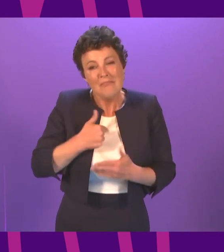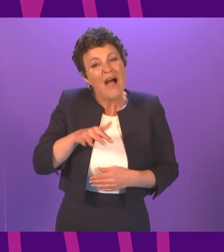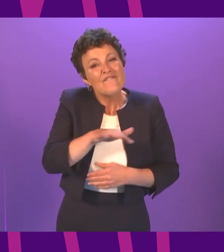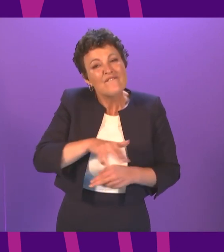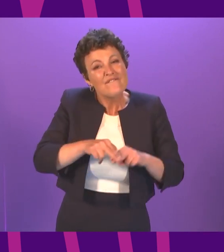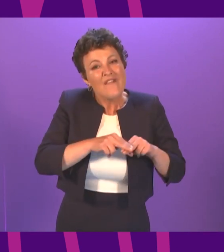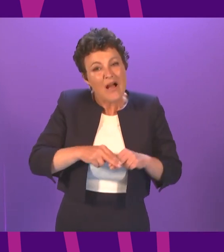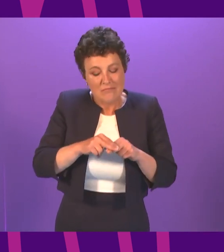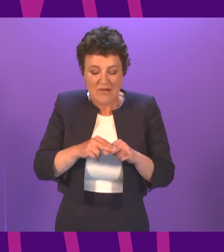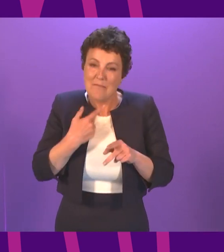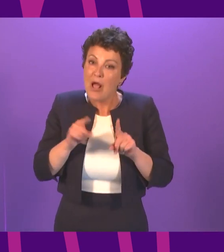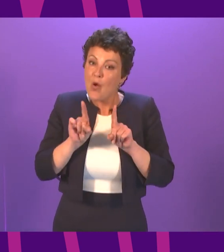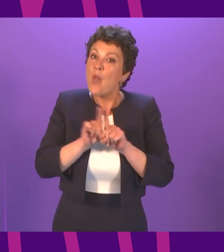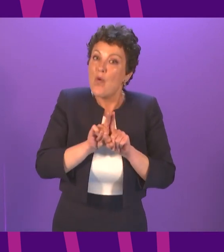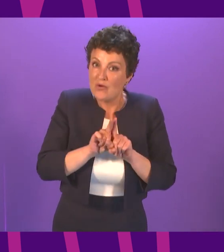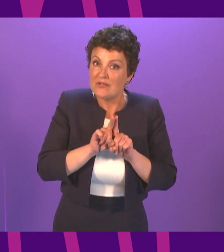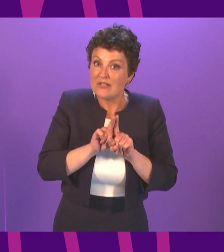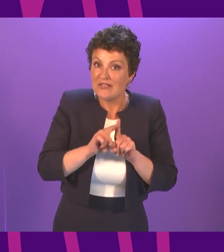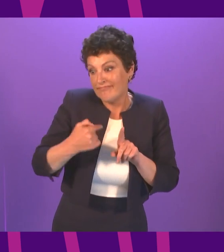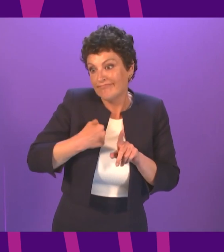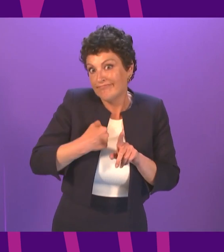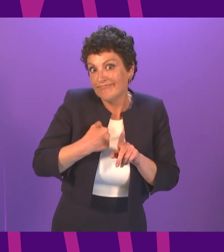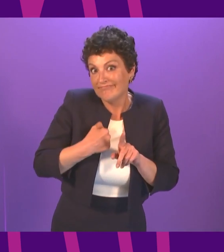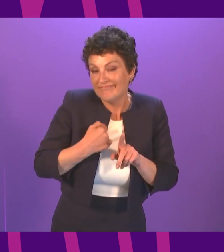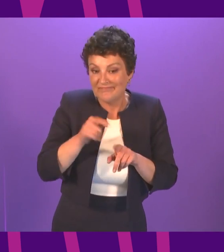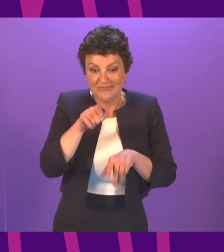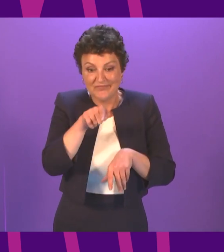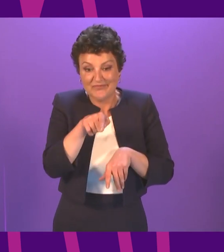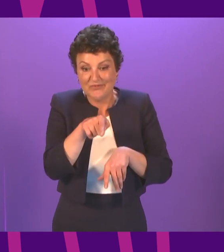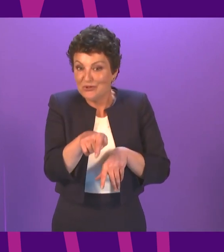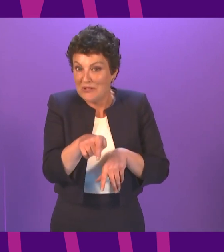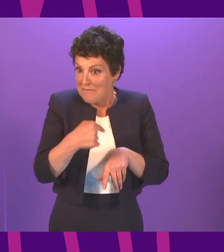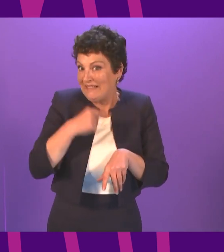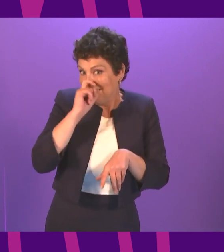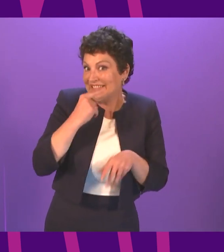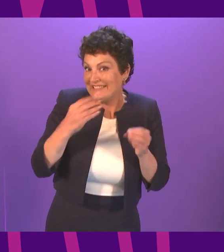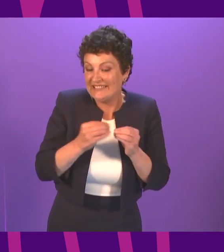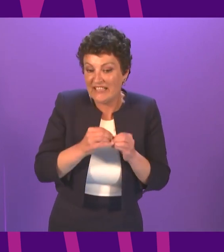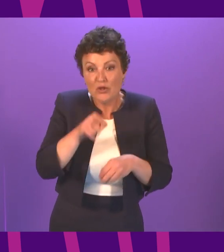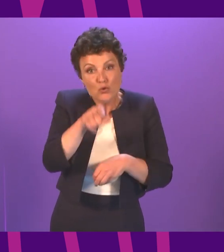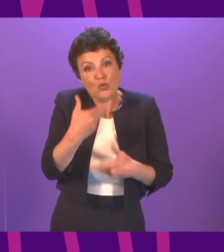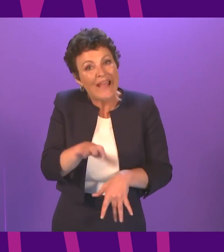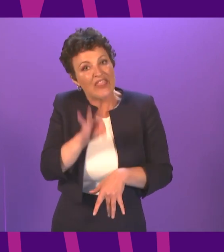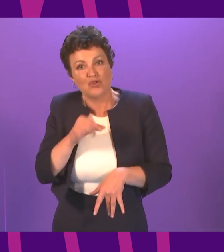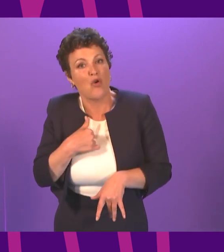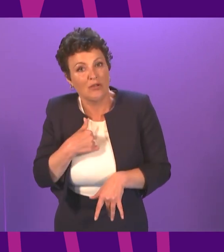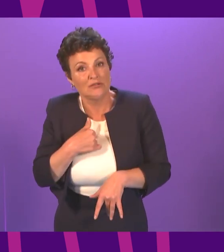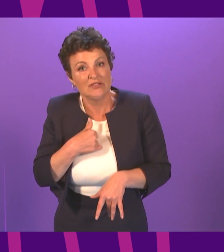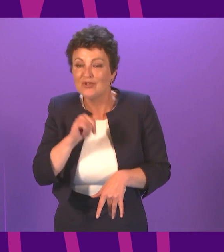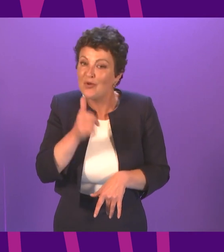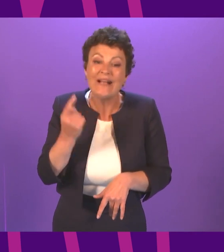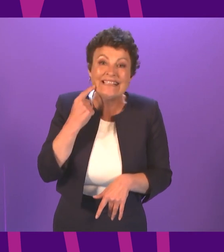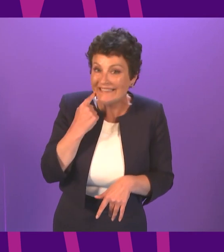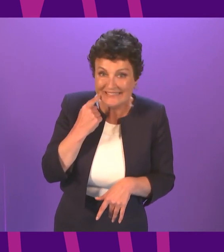of the First Minister, a role that, unlike me, you don't get any choice over, is not always easy, and